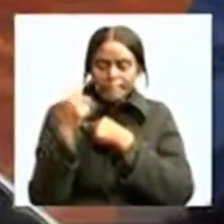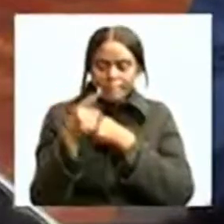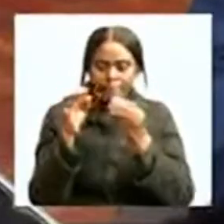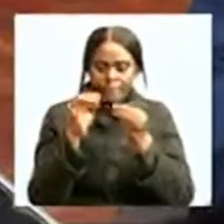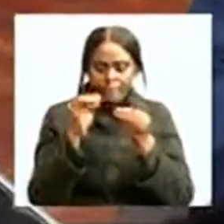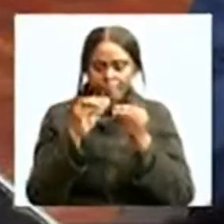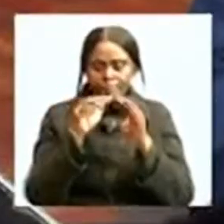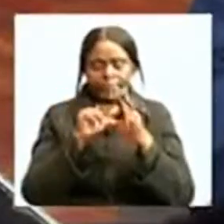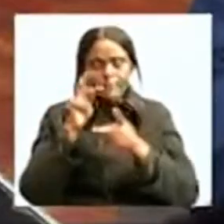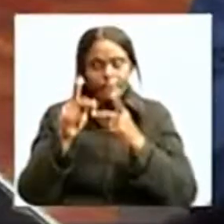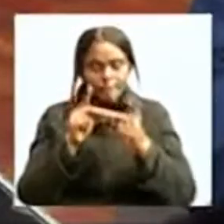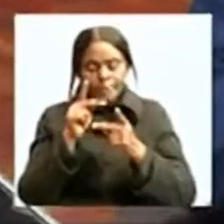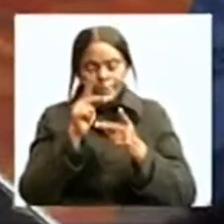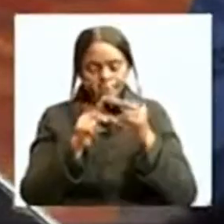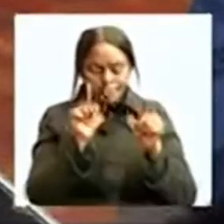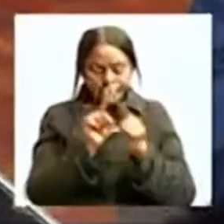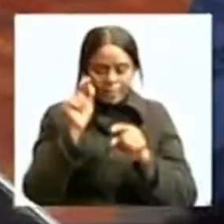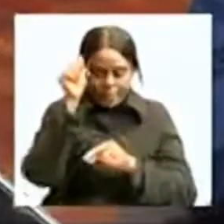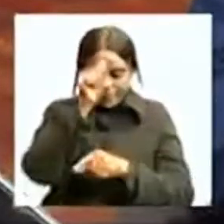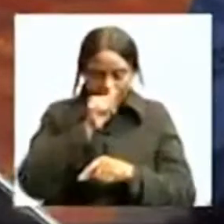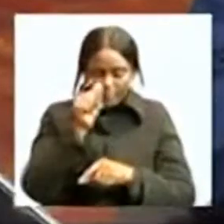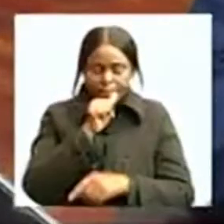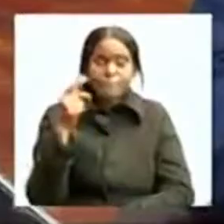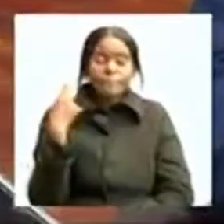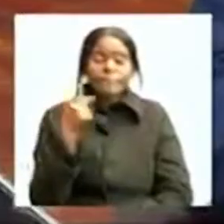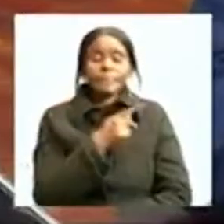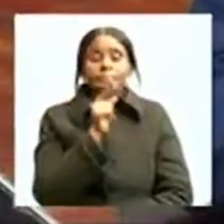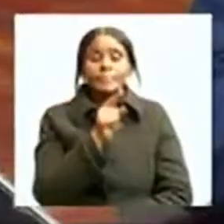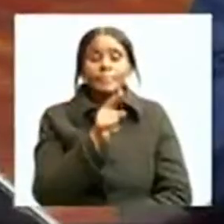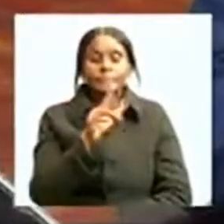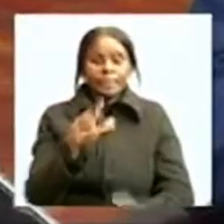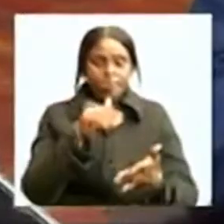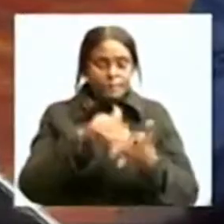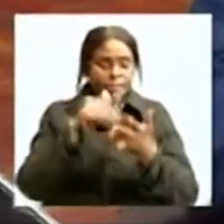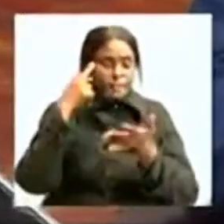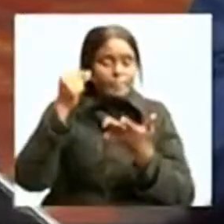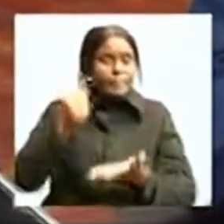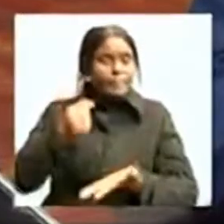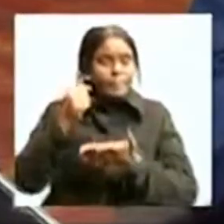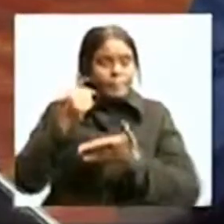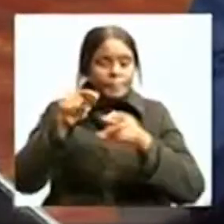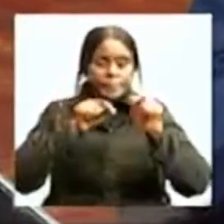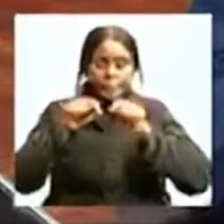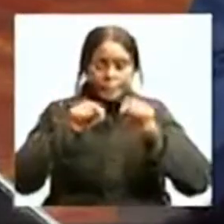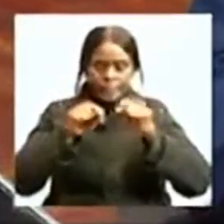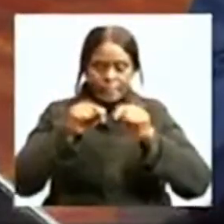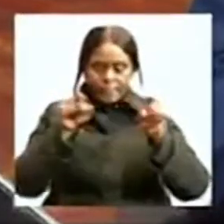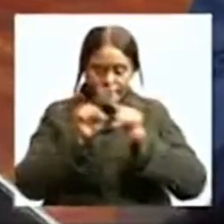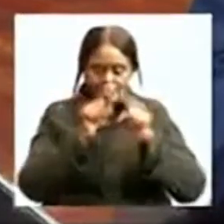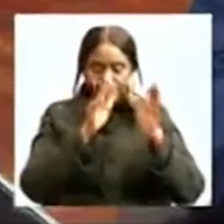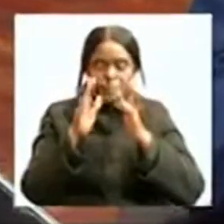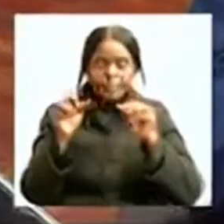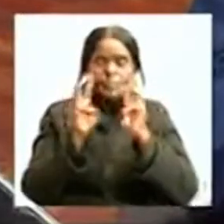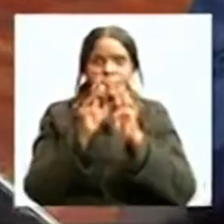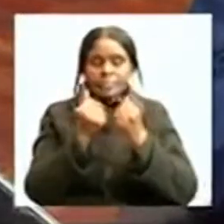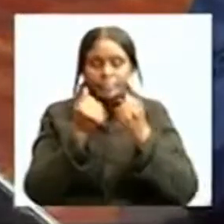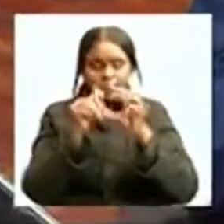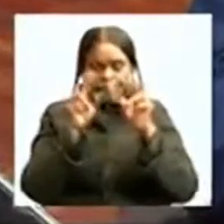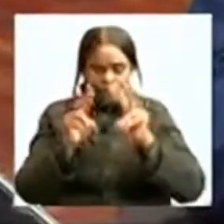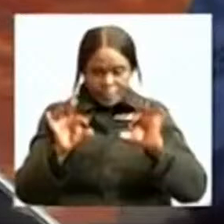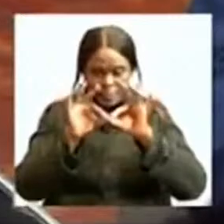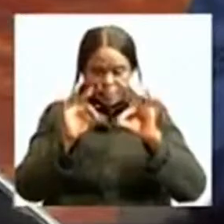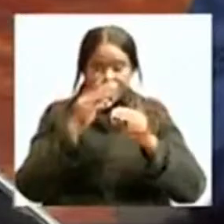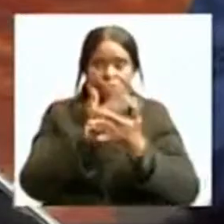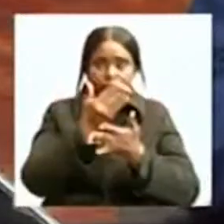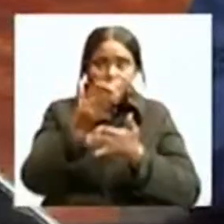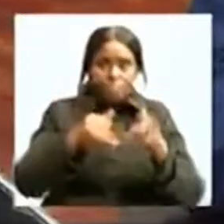the procurement process. The African Parliamentarians Center for Budgetary Control organized workshops on key areas of